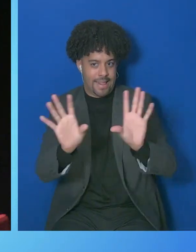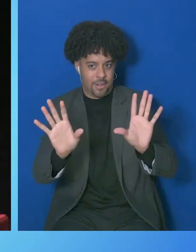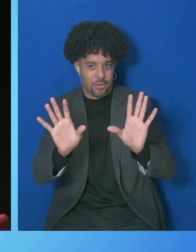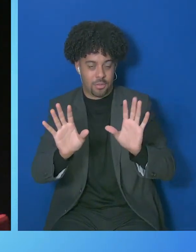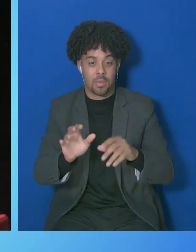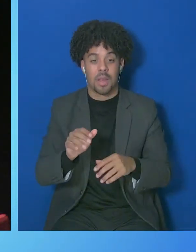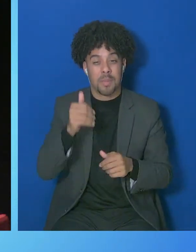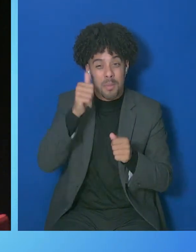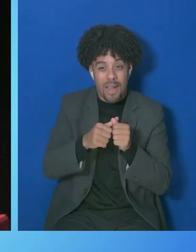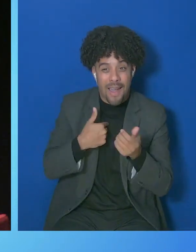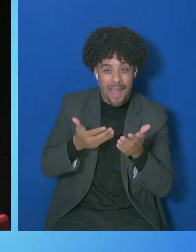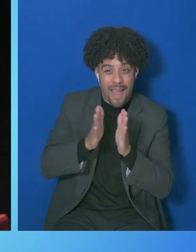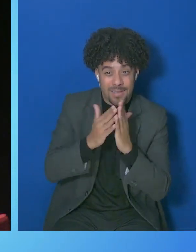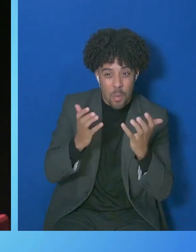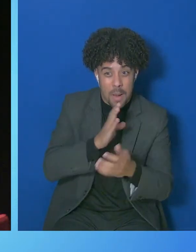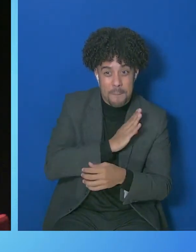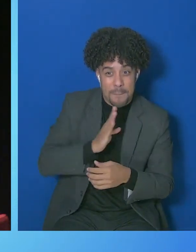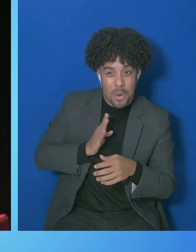My second request